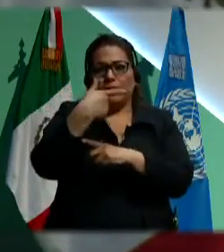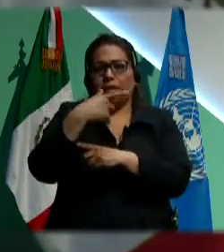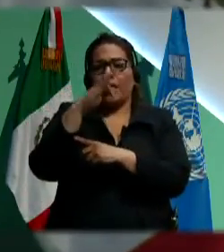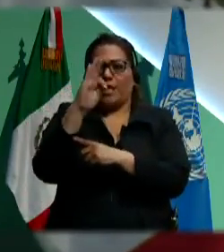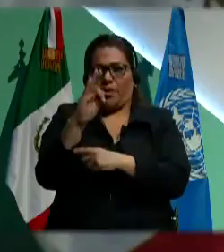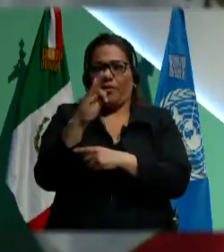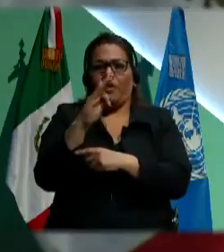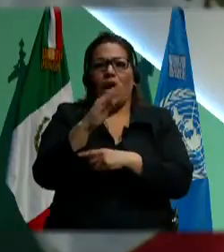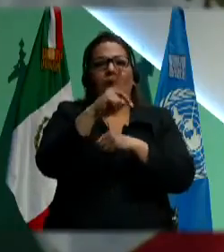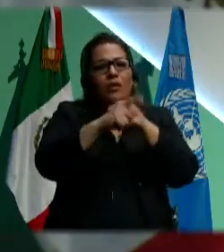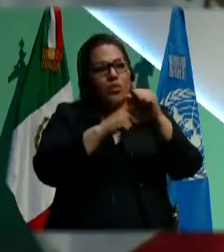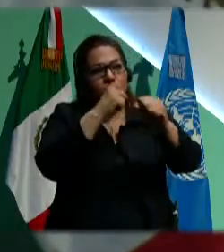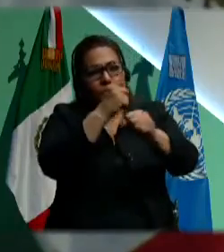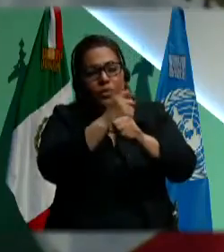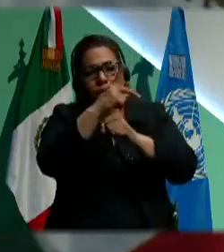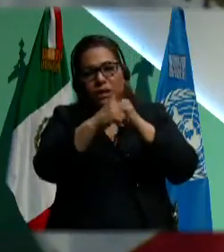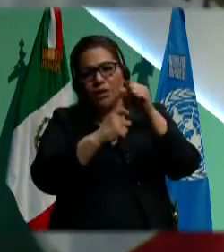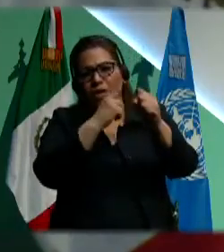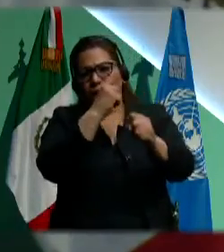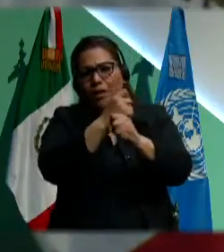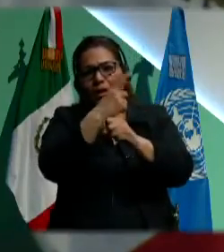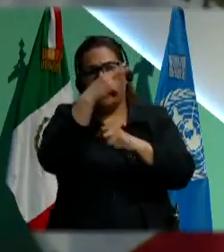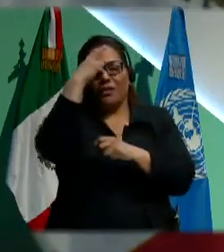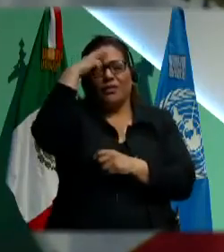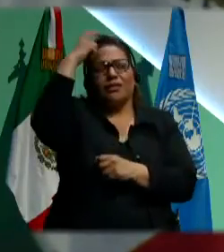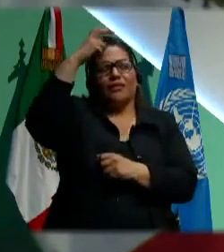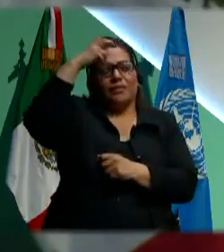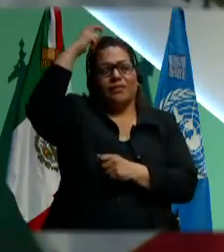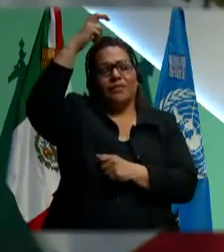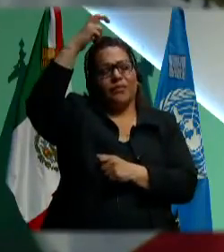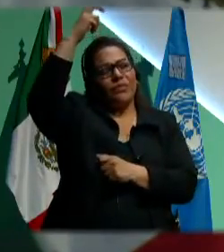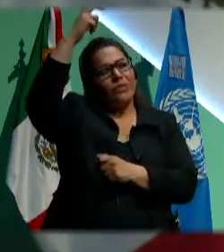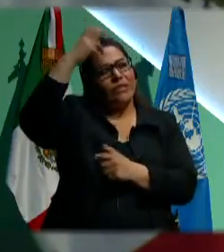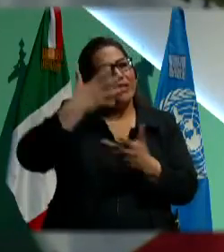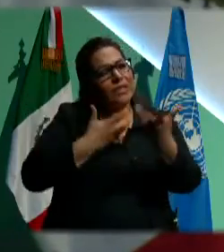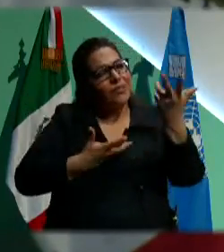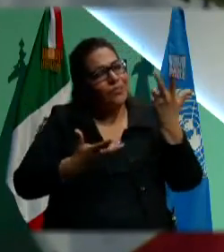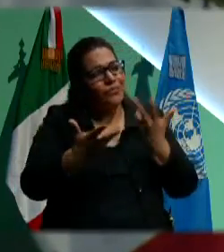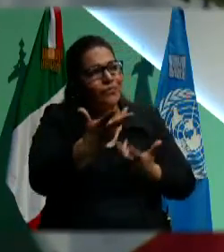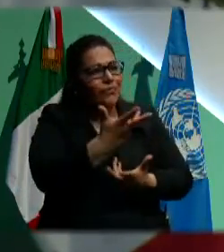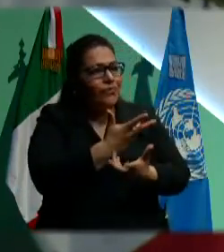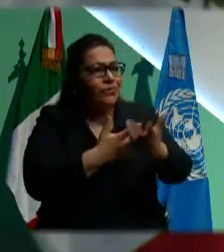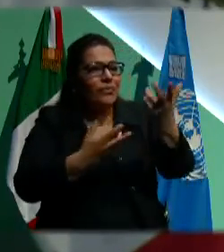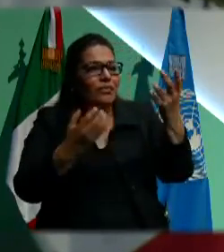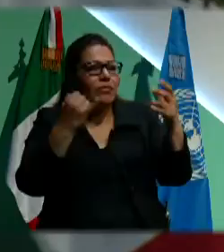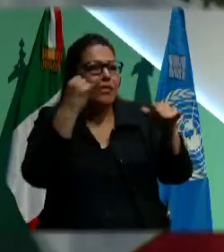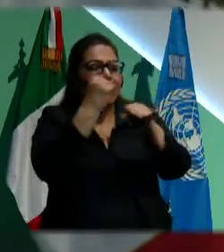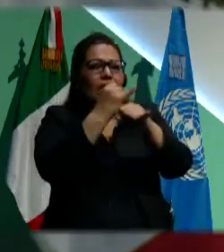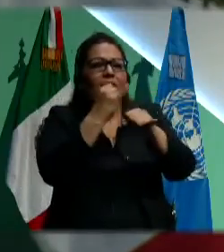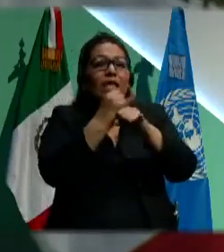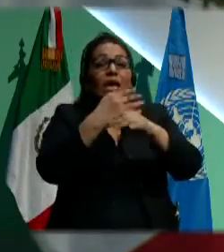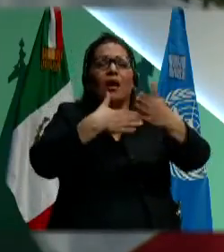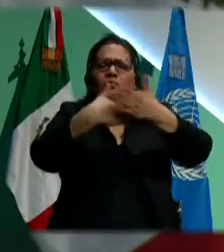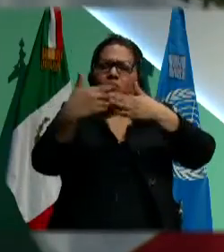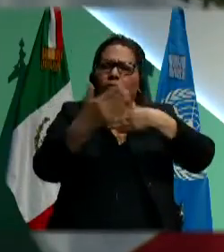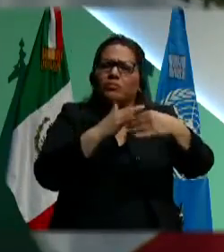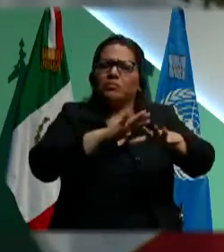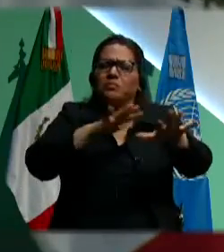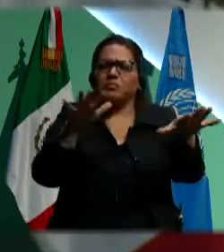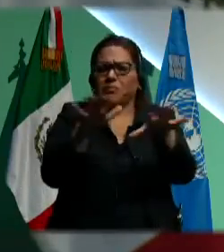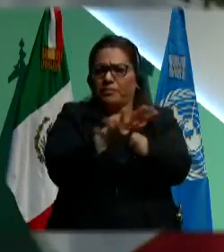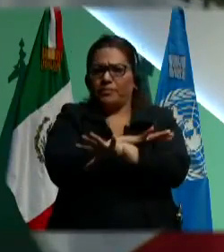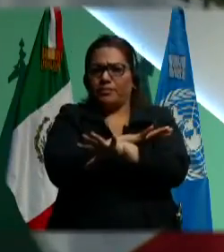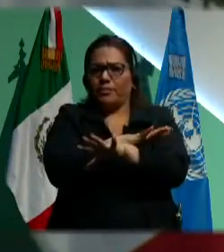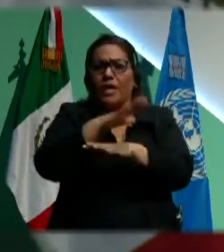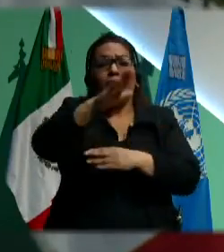dream that the internet as a cherished innovation can make possible a society that's free and equal.